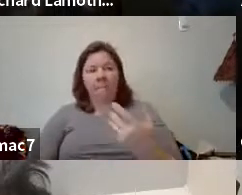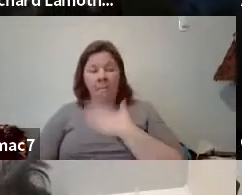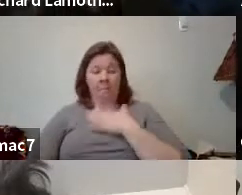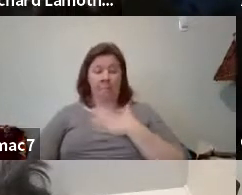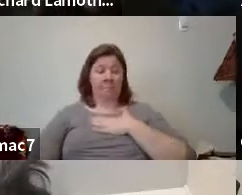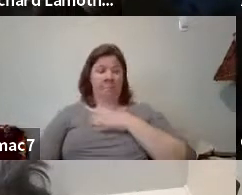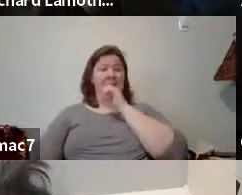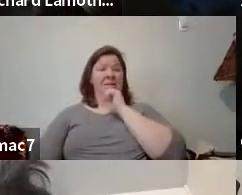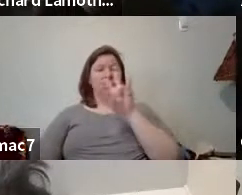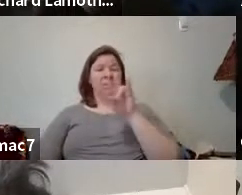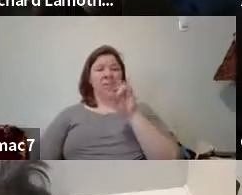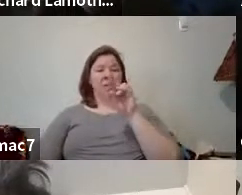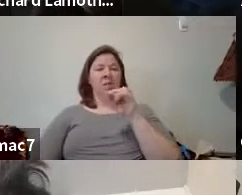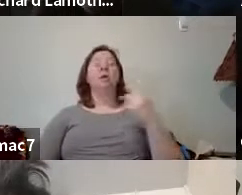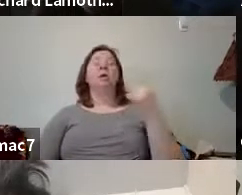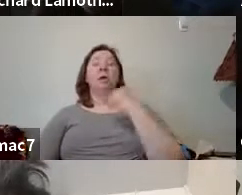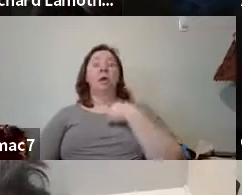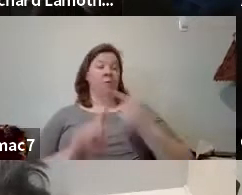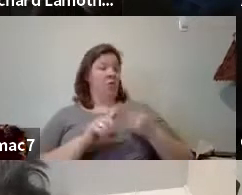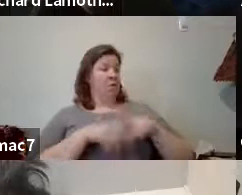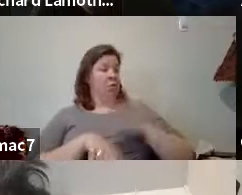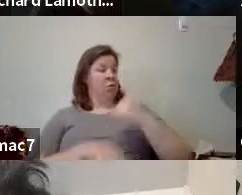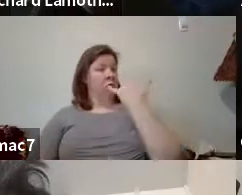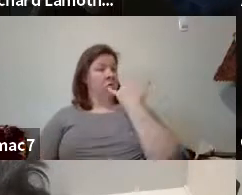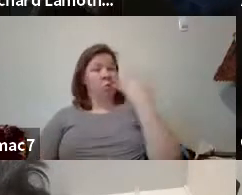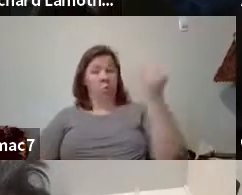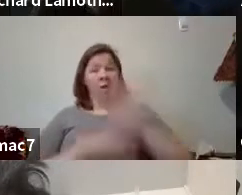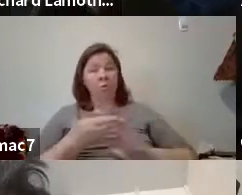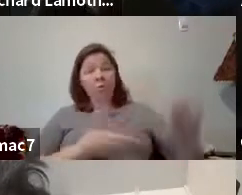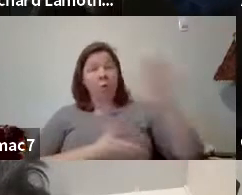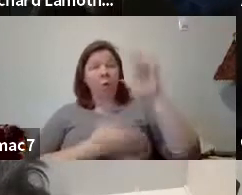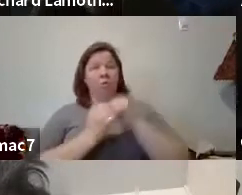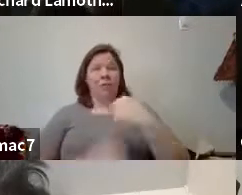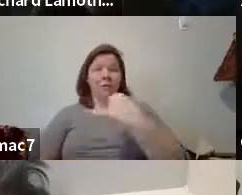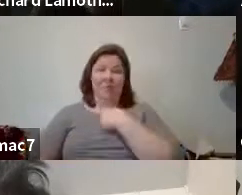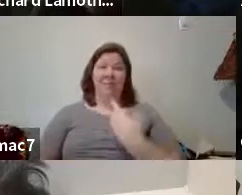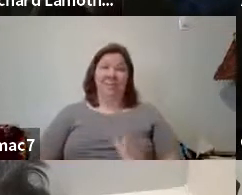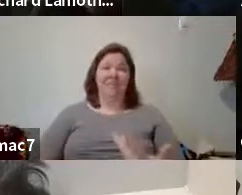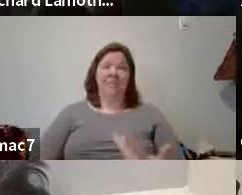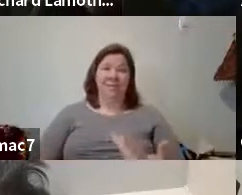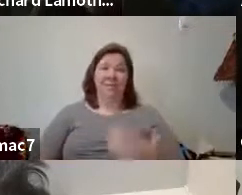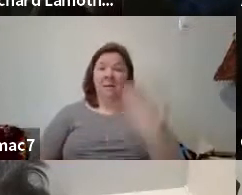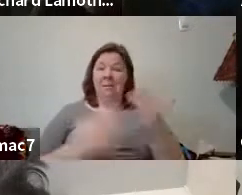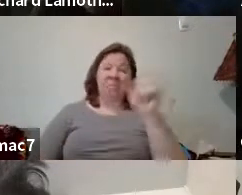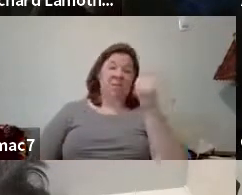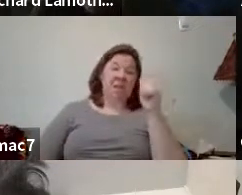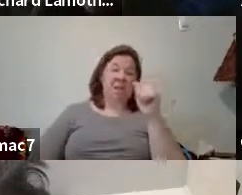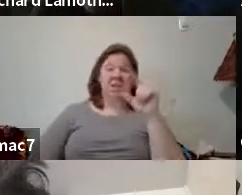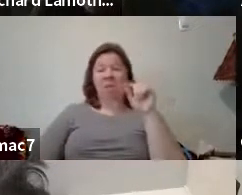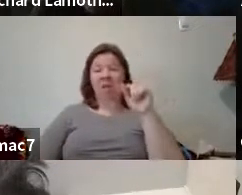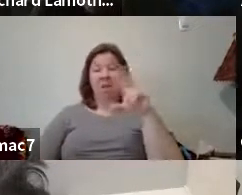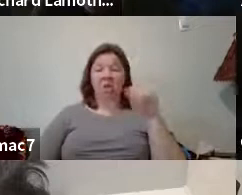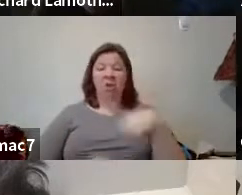70. I've got friends who are on this call right now who went to college with me. And so we may live 10, 20, 30 more